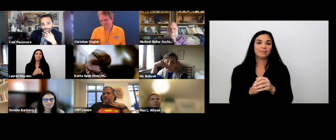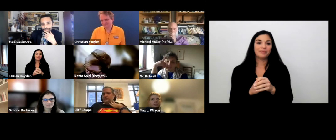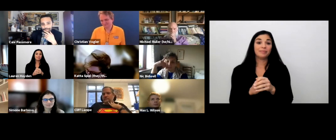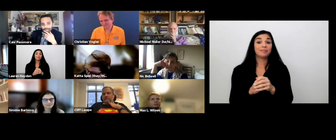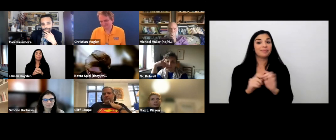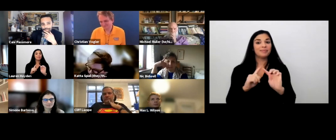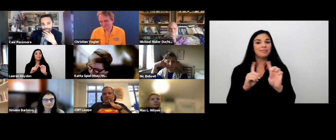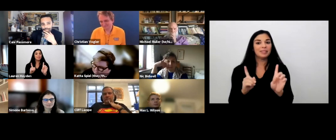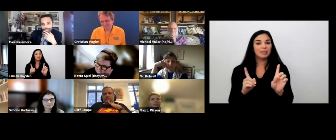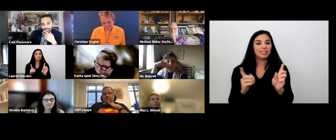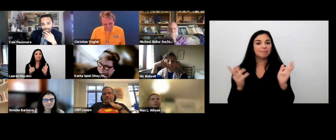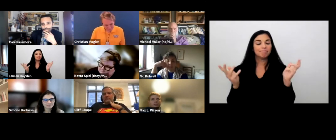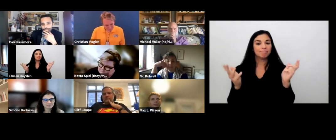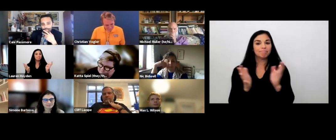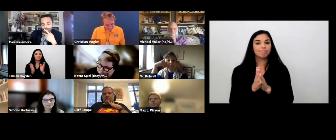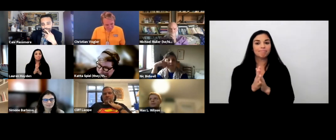But